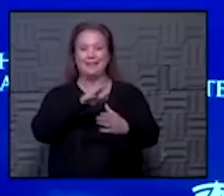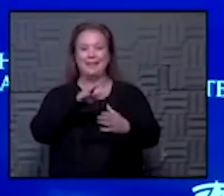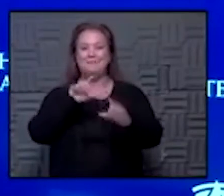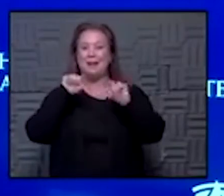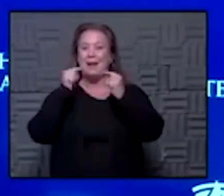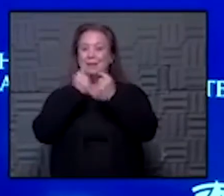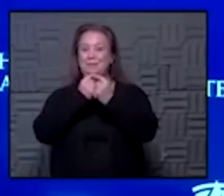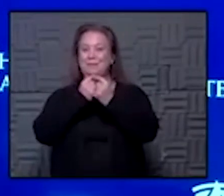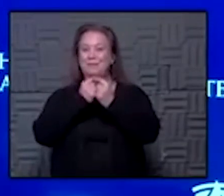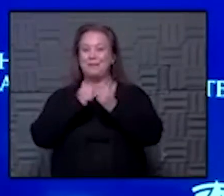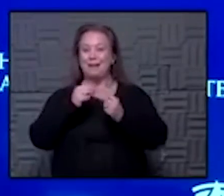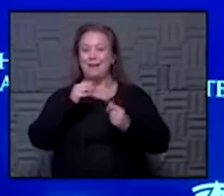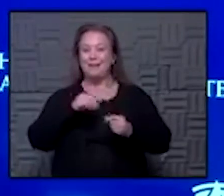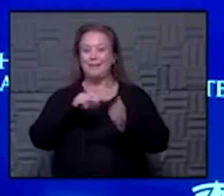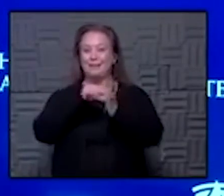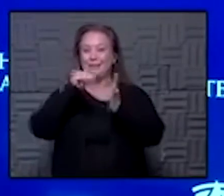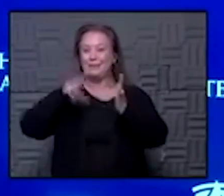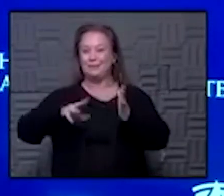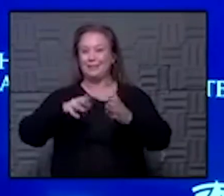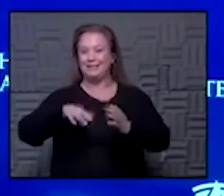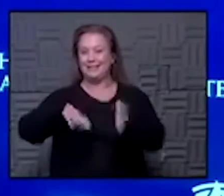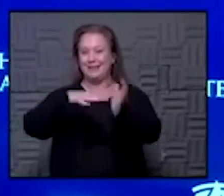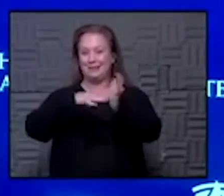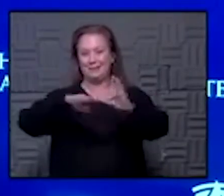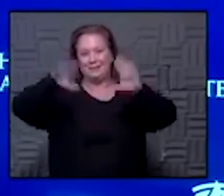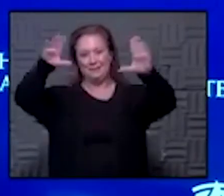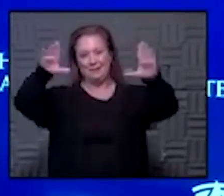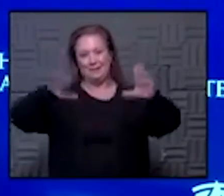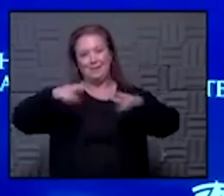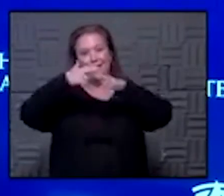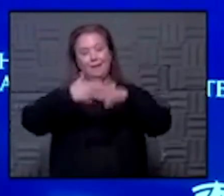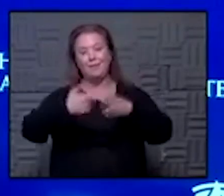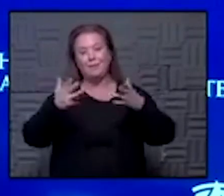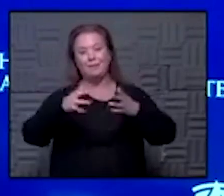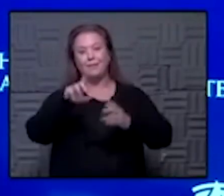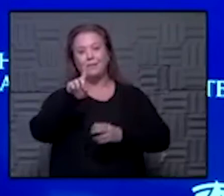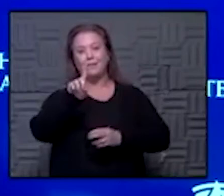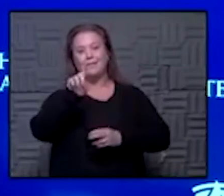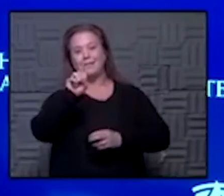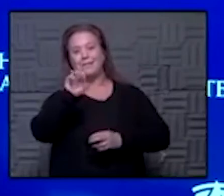by a group of residents. They're really amazing. They call themselves the